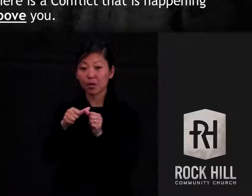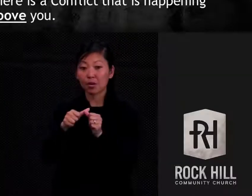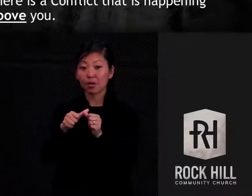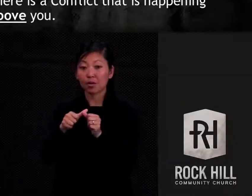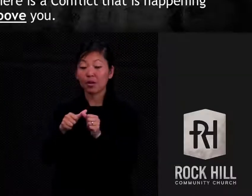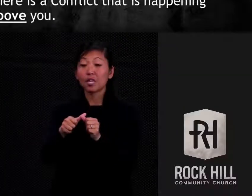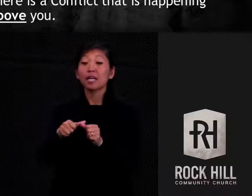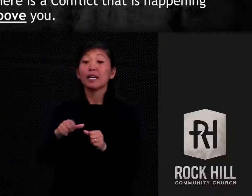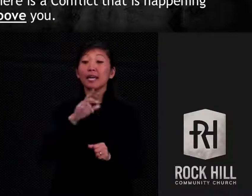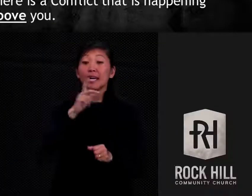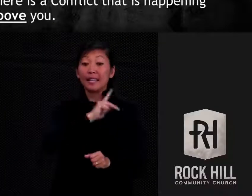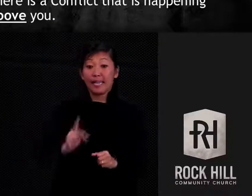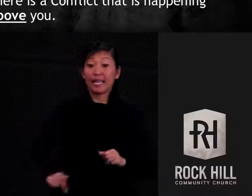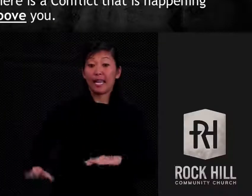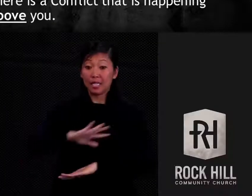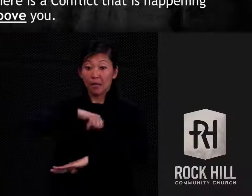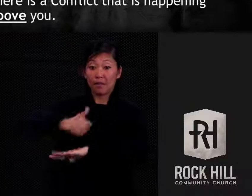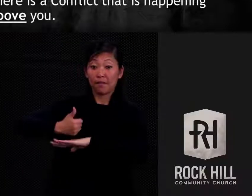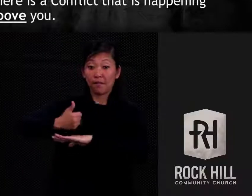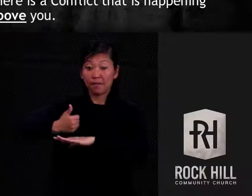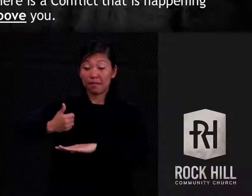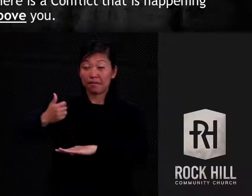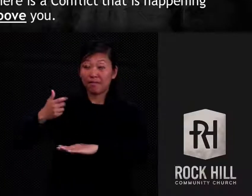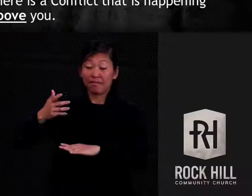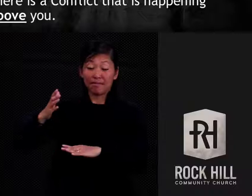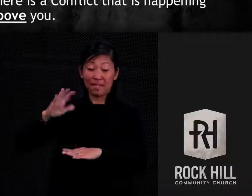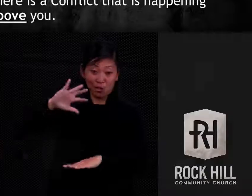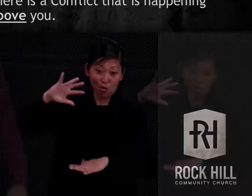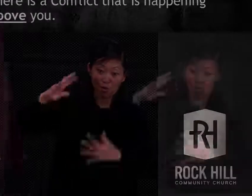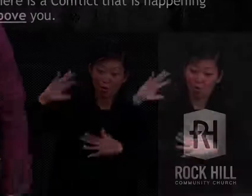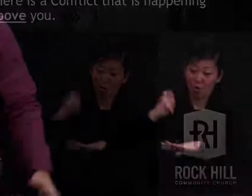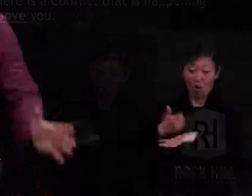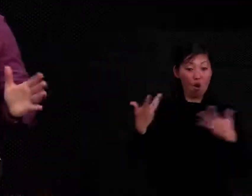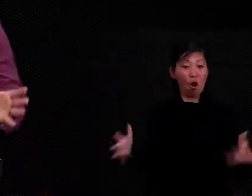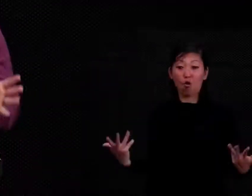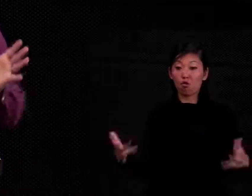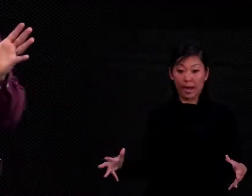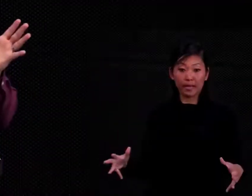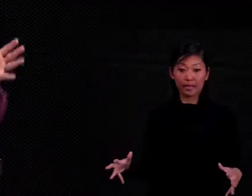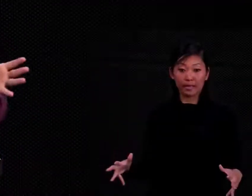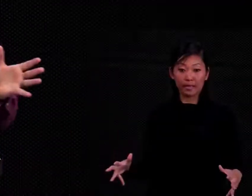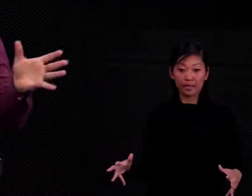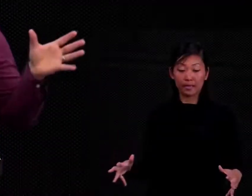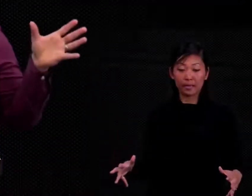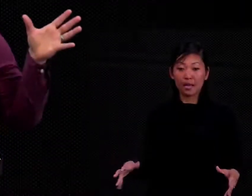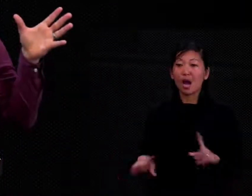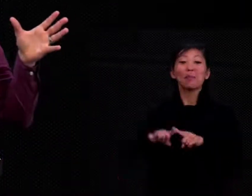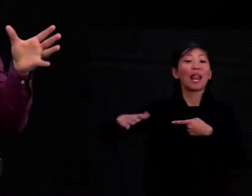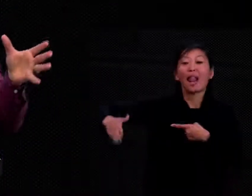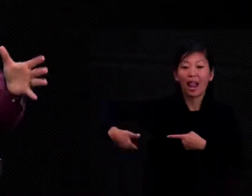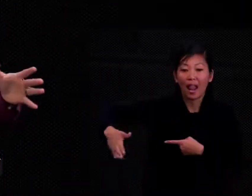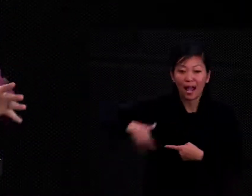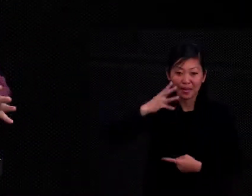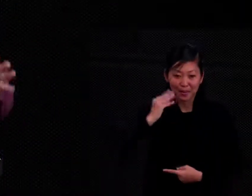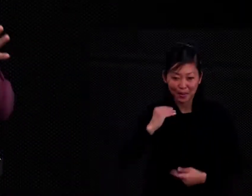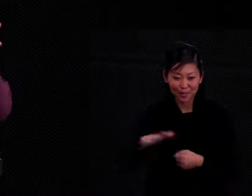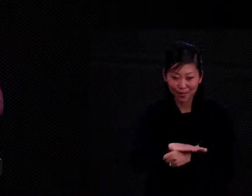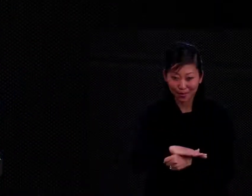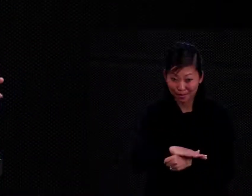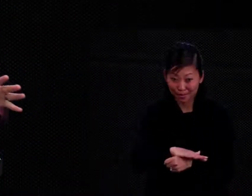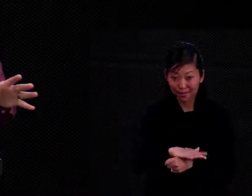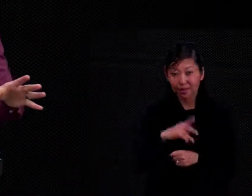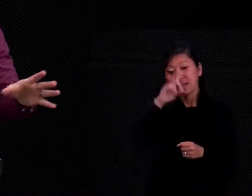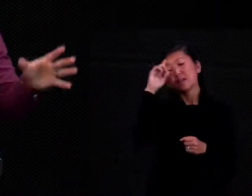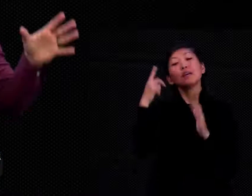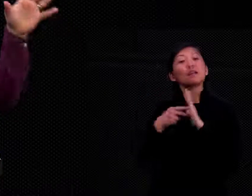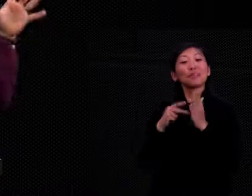God. When Jesus came, he said, "The kingdom of God is upon you. The rule and the reign of heaven is breaking into this